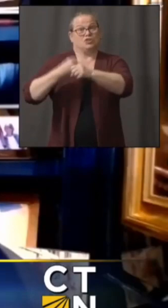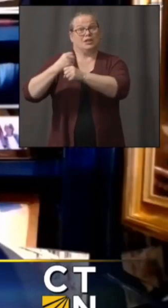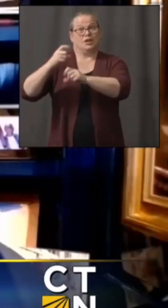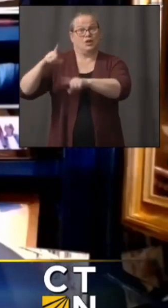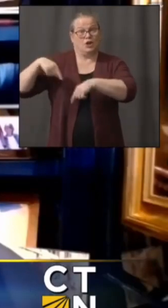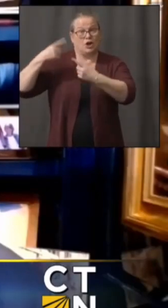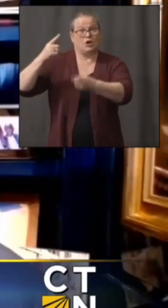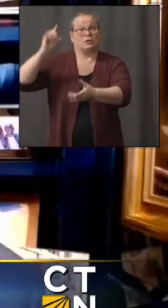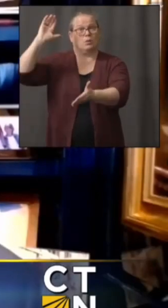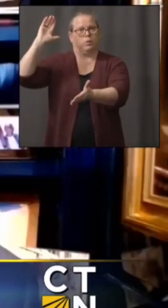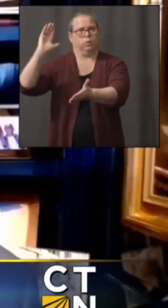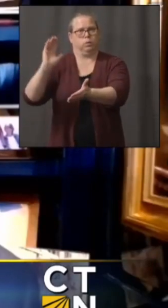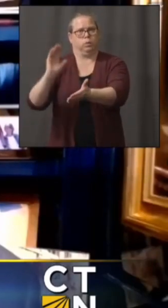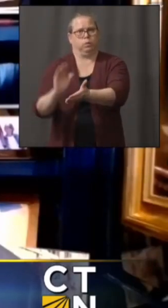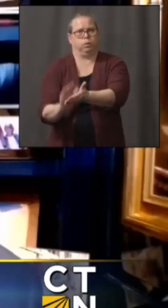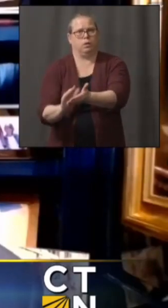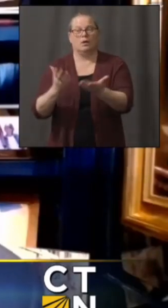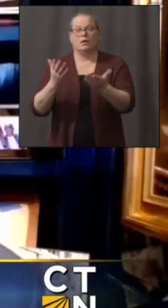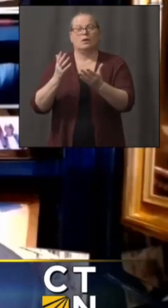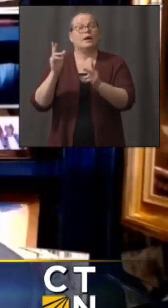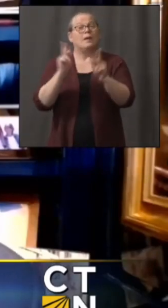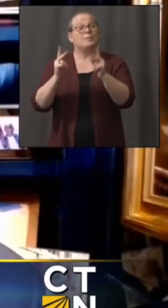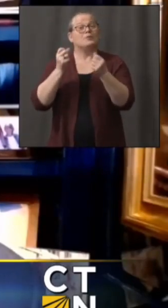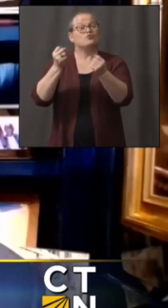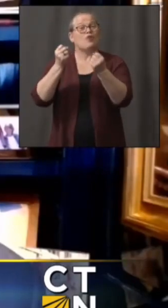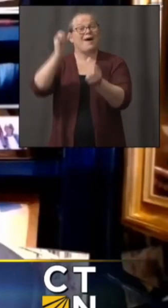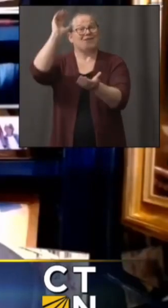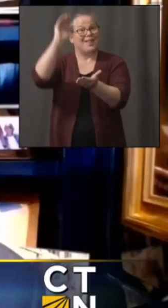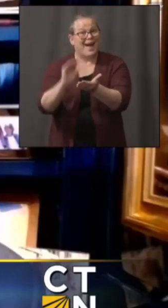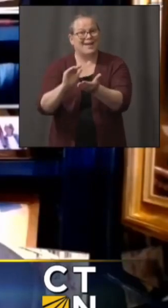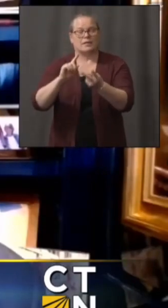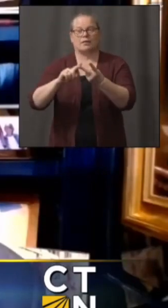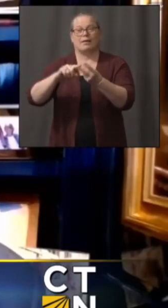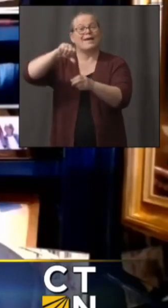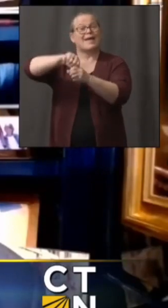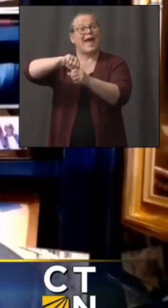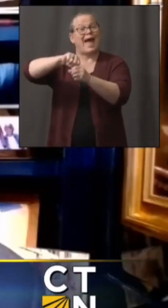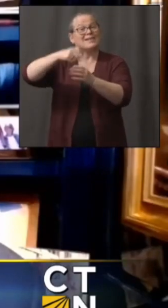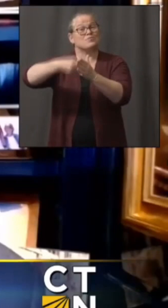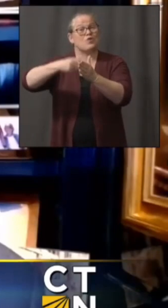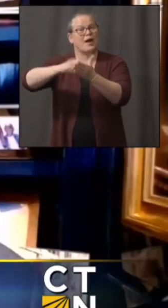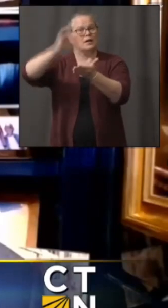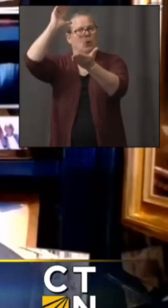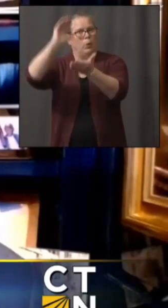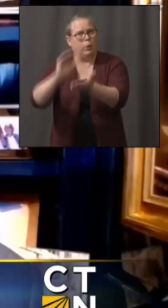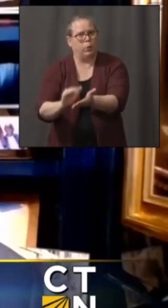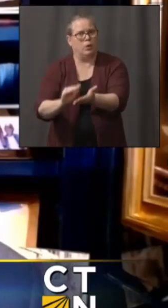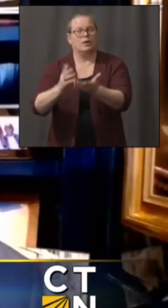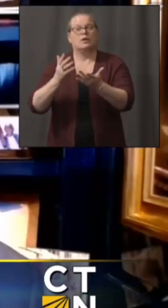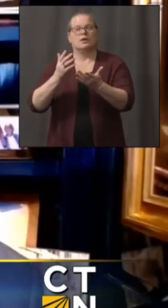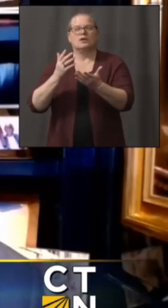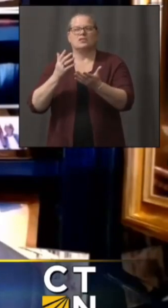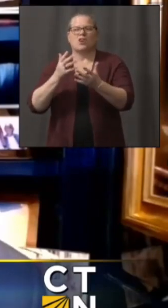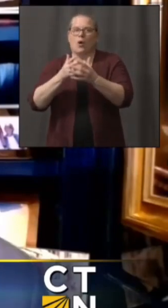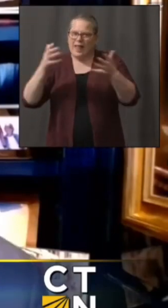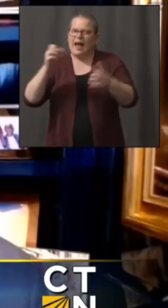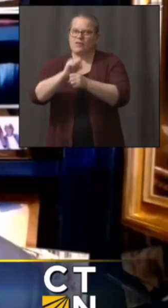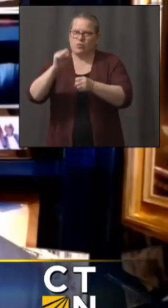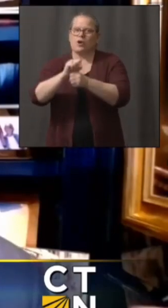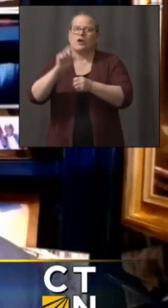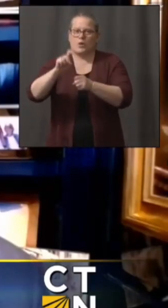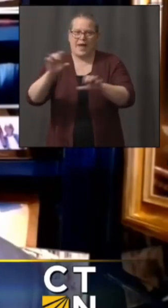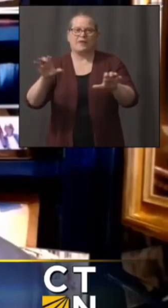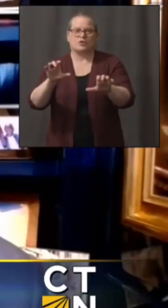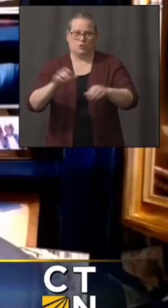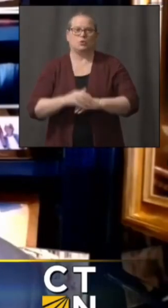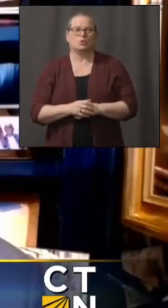driving. Gasoline prices an all-time low. And we've got a lot of infrastructure work we got to do. But look, I led last